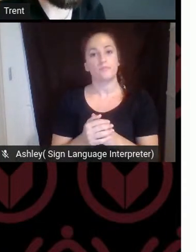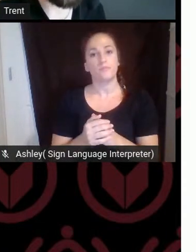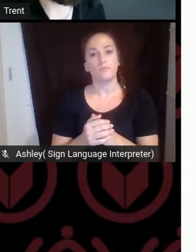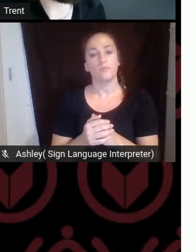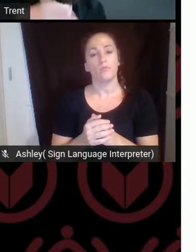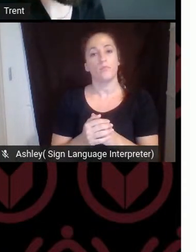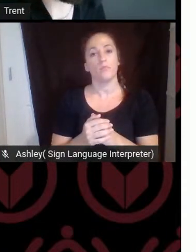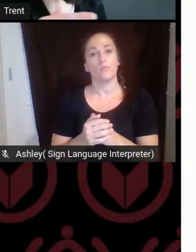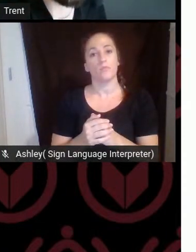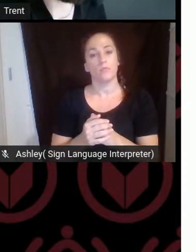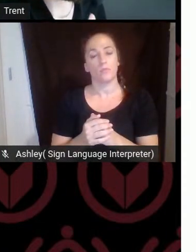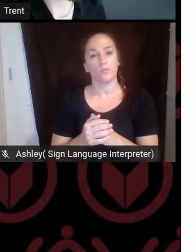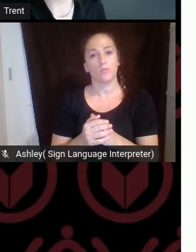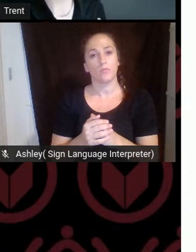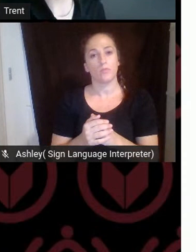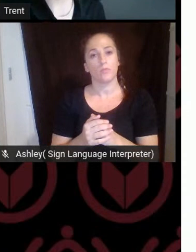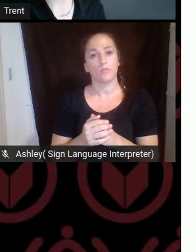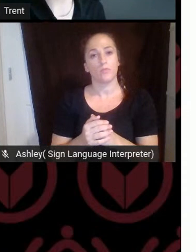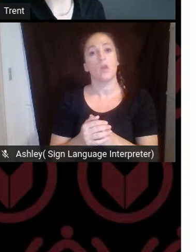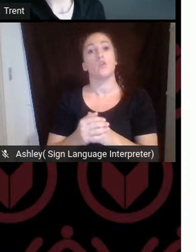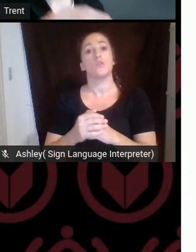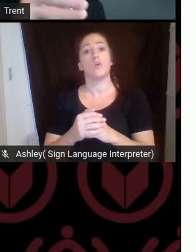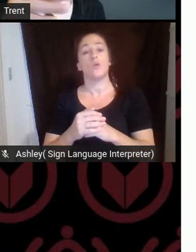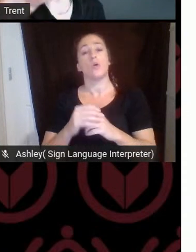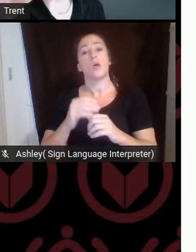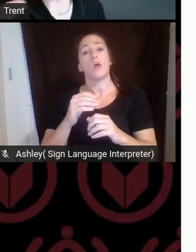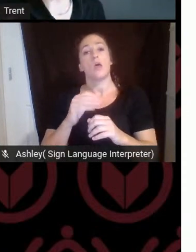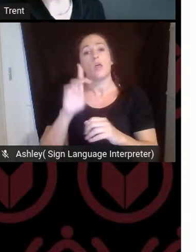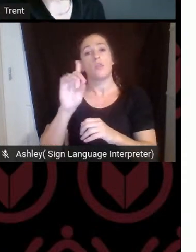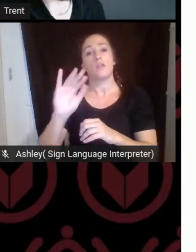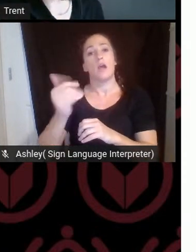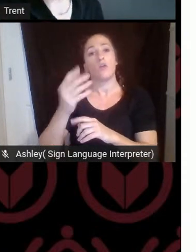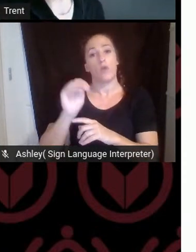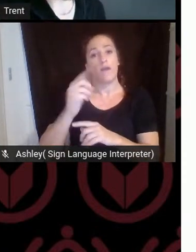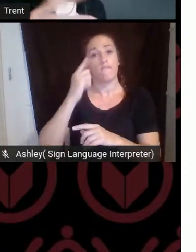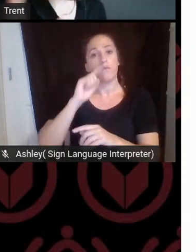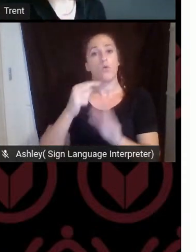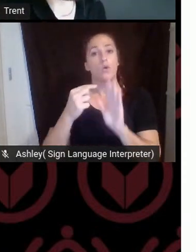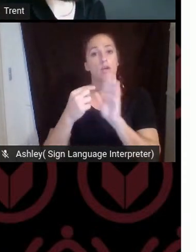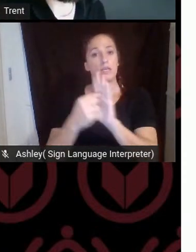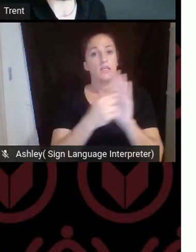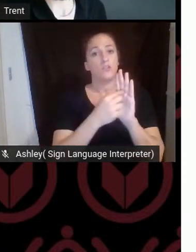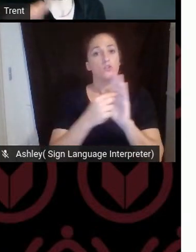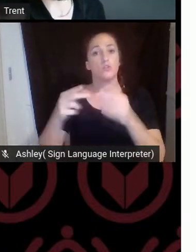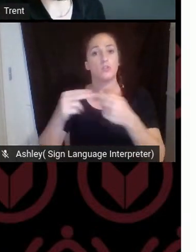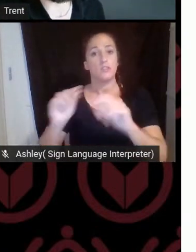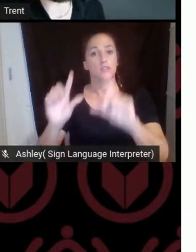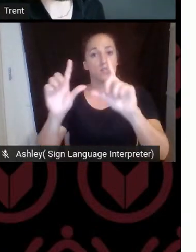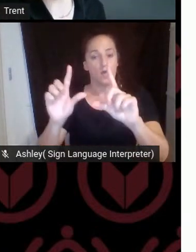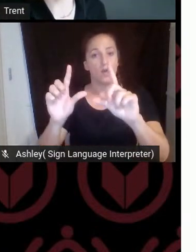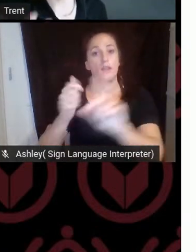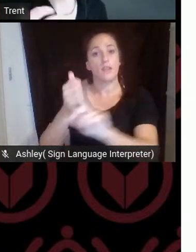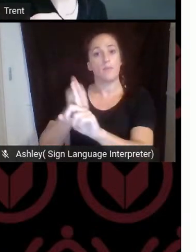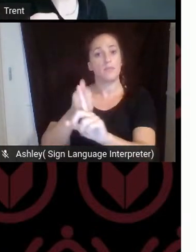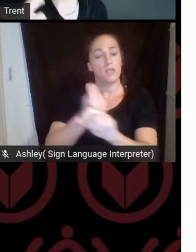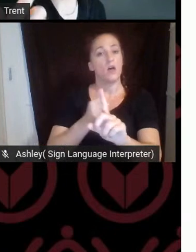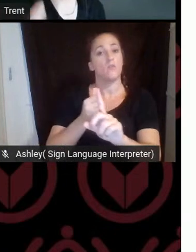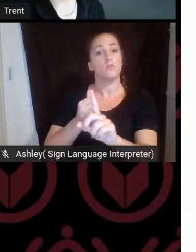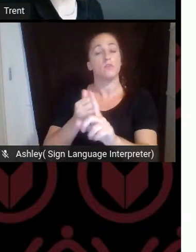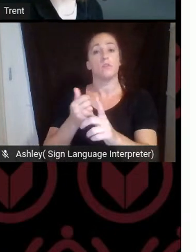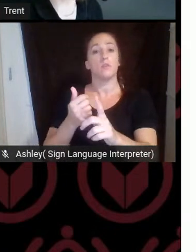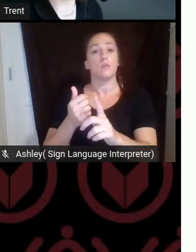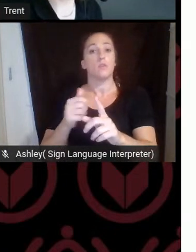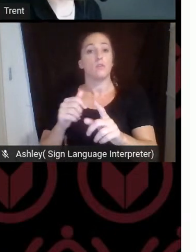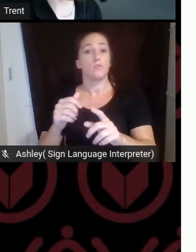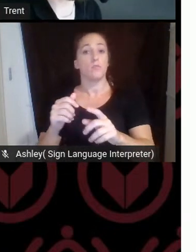her drive. And it'll do that for every single student. Now, when the students go to open it, they've got their own copy, they can edit it, and then they can